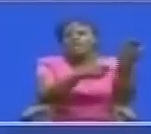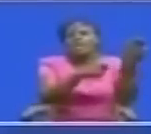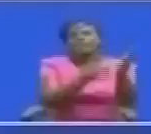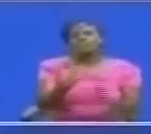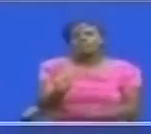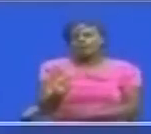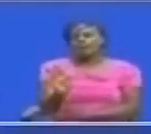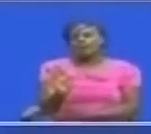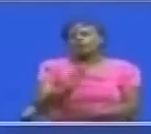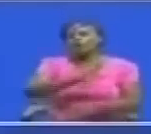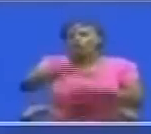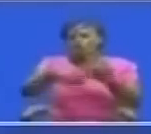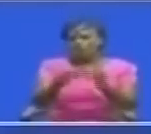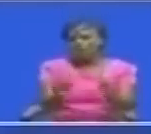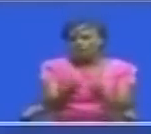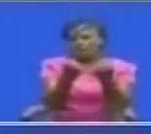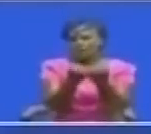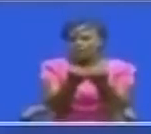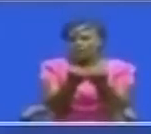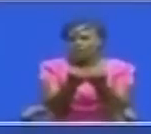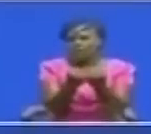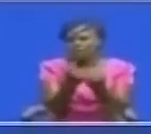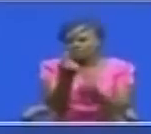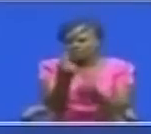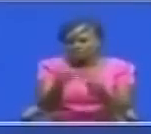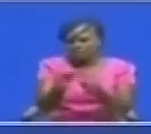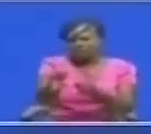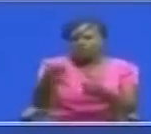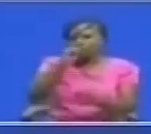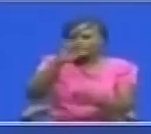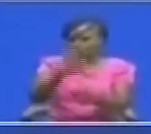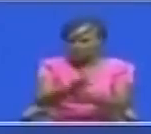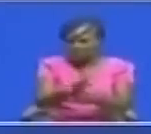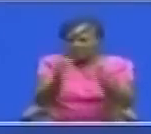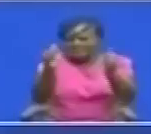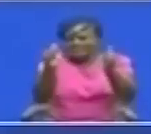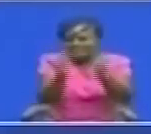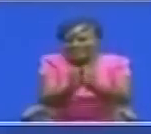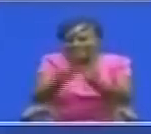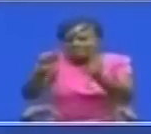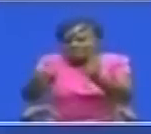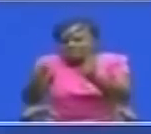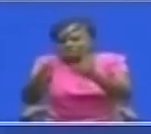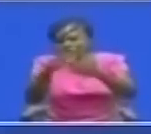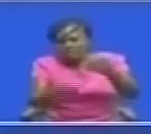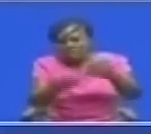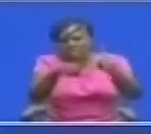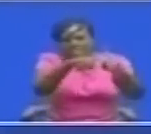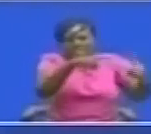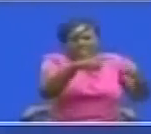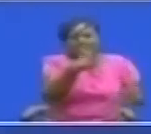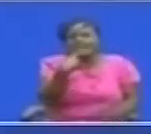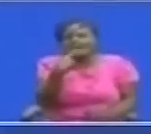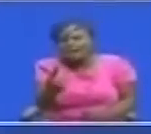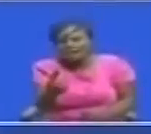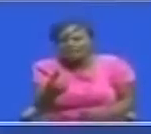Bin Daudi. All this, she says, happened just a doorstep away. He had been promised $10 million once he blows 100 people